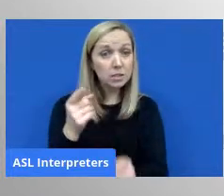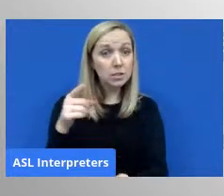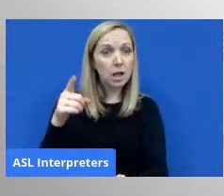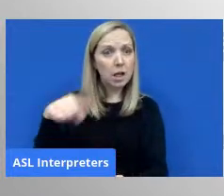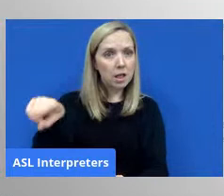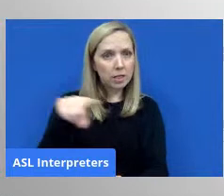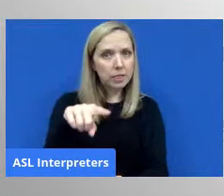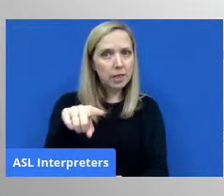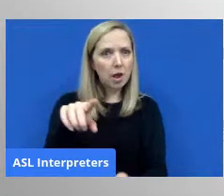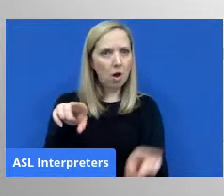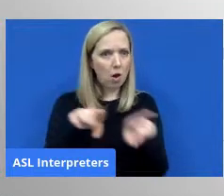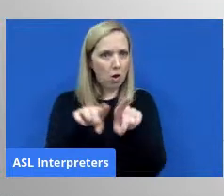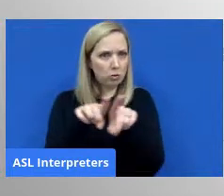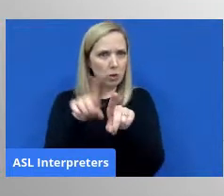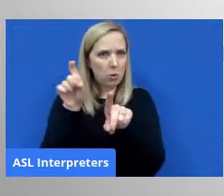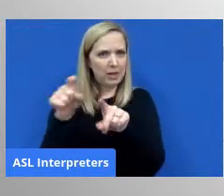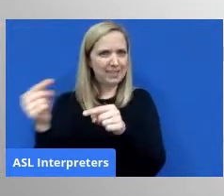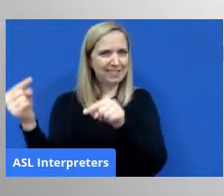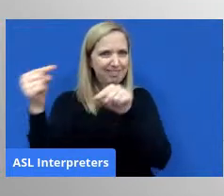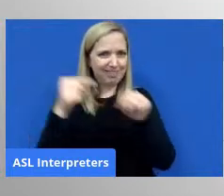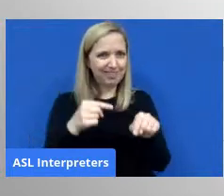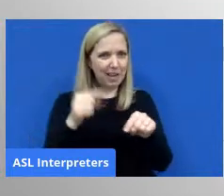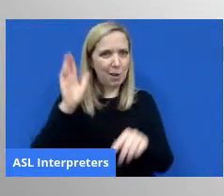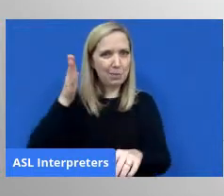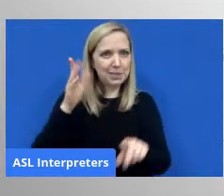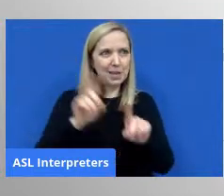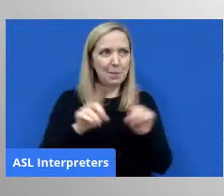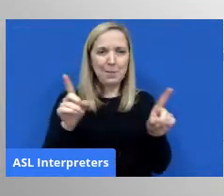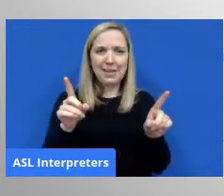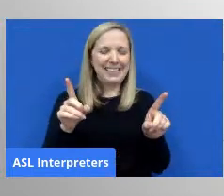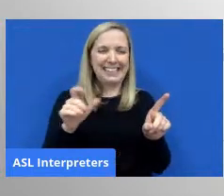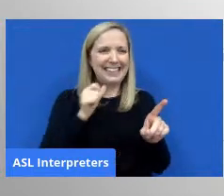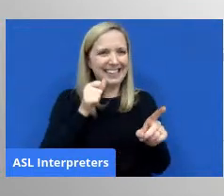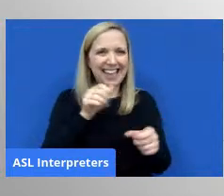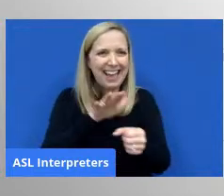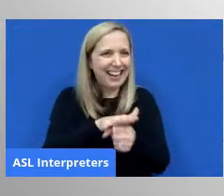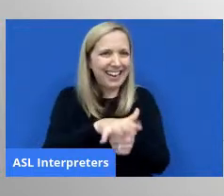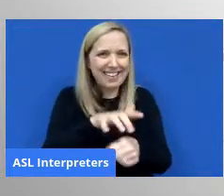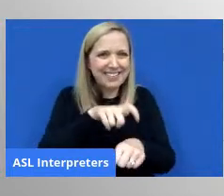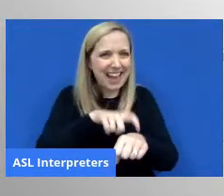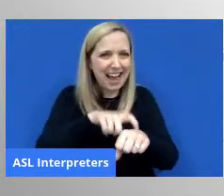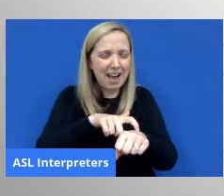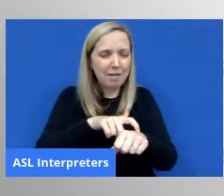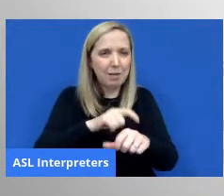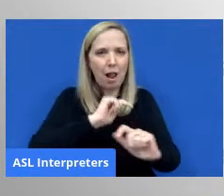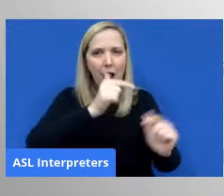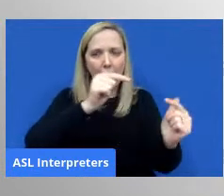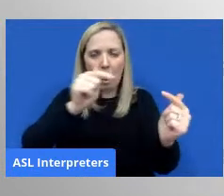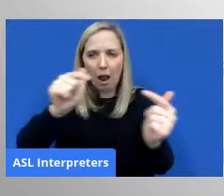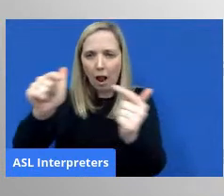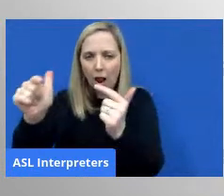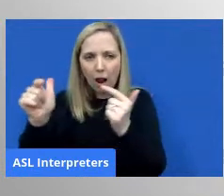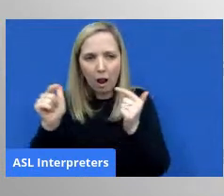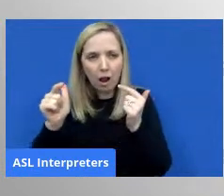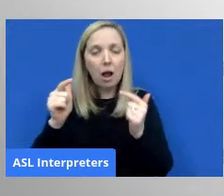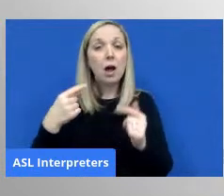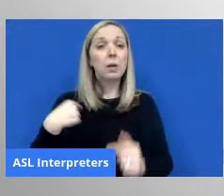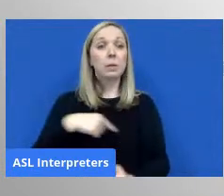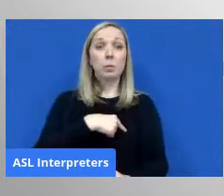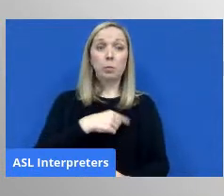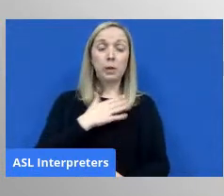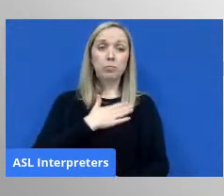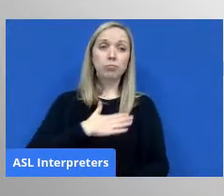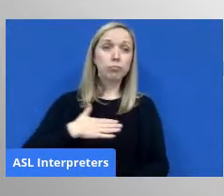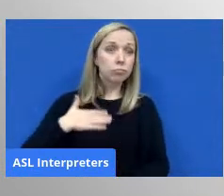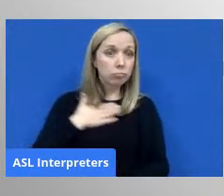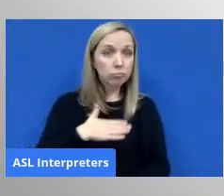be at the table, but the table just wasn't big enough. But we do appreciate and we do want to keep